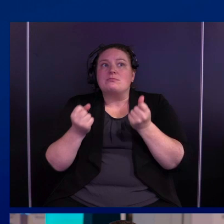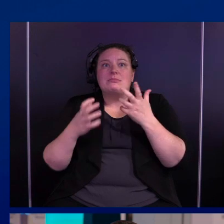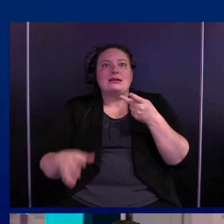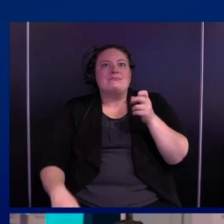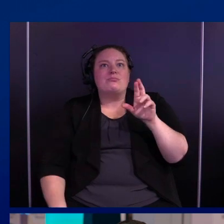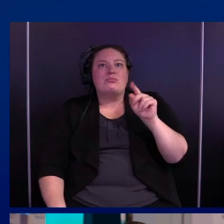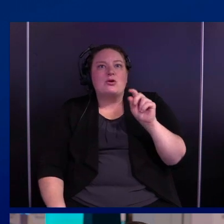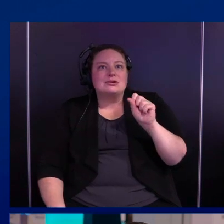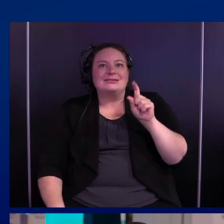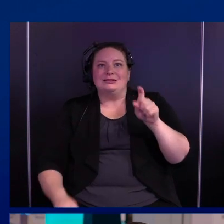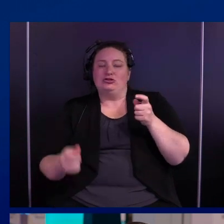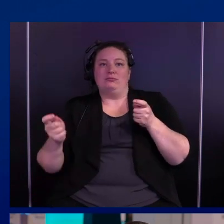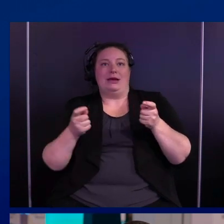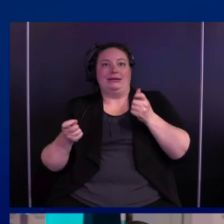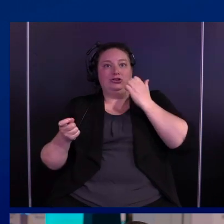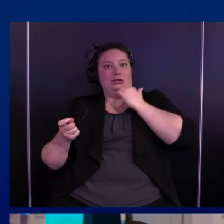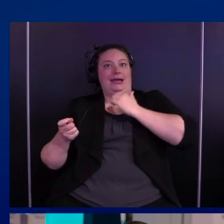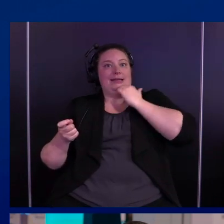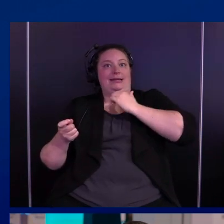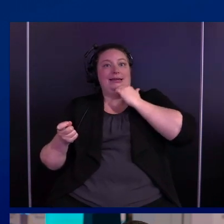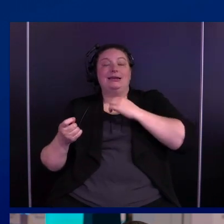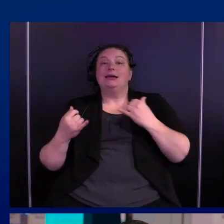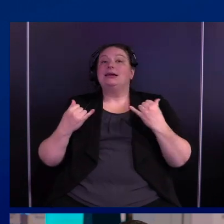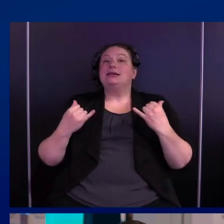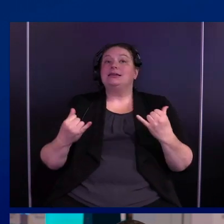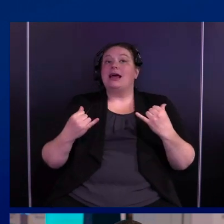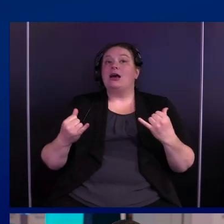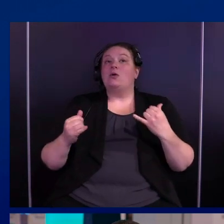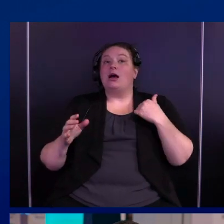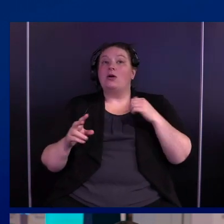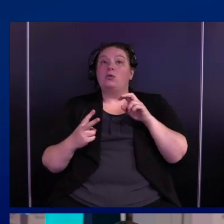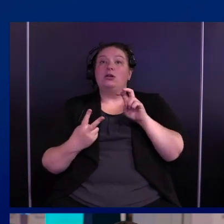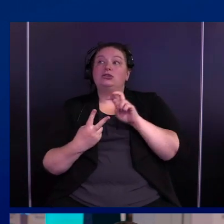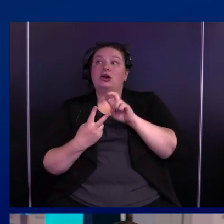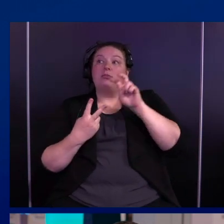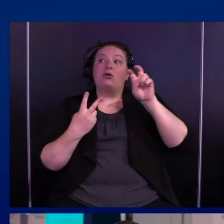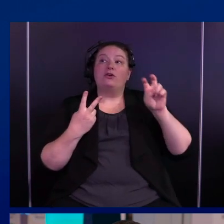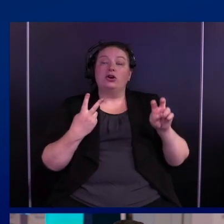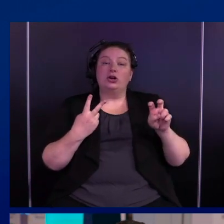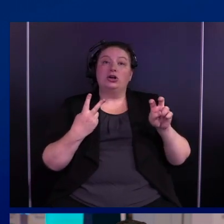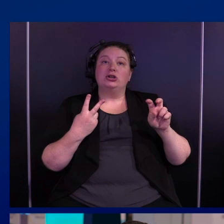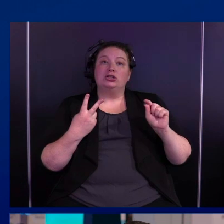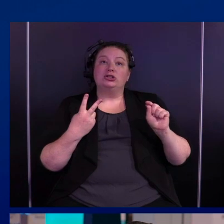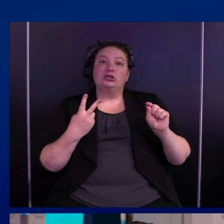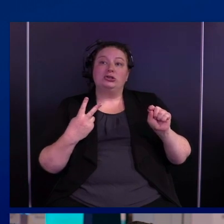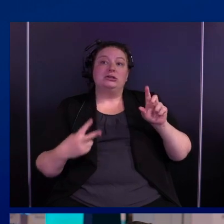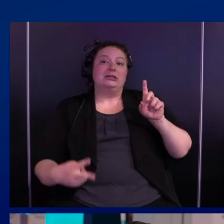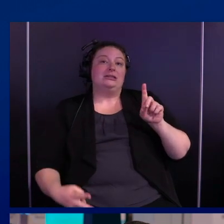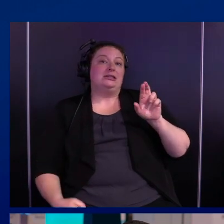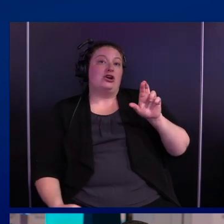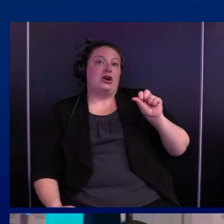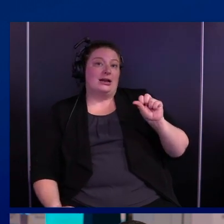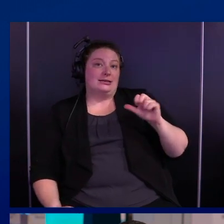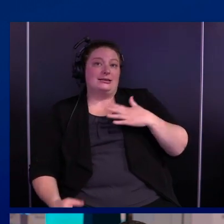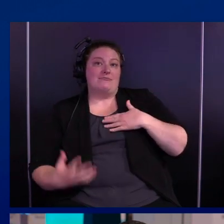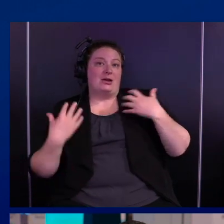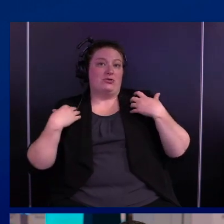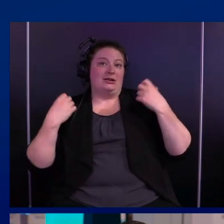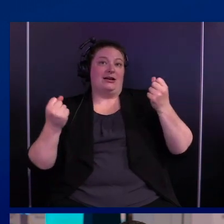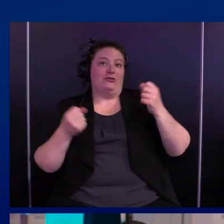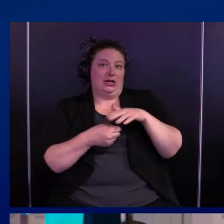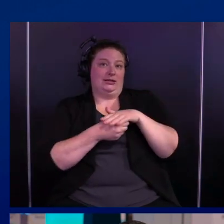manage those on a daily basis. Now I'm going to jump over to DRS in my recovery site.